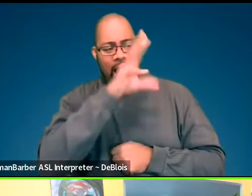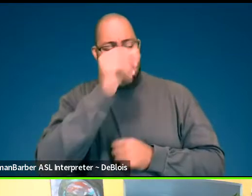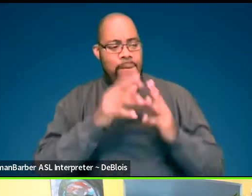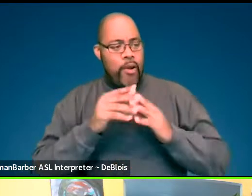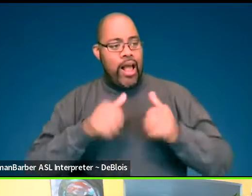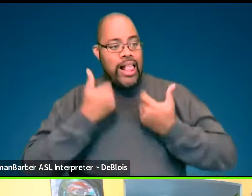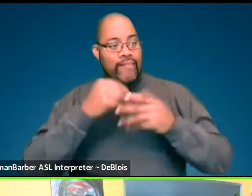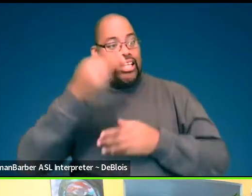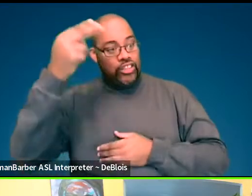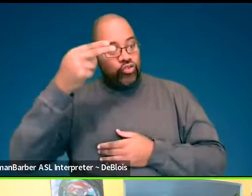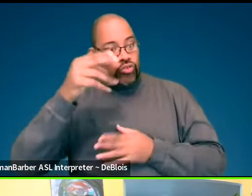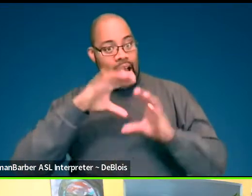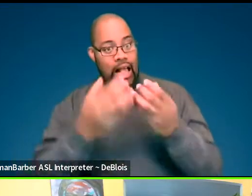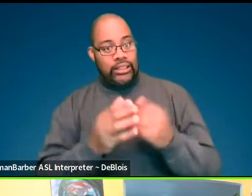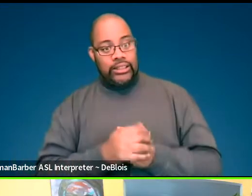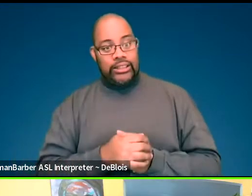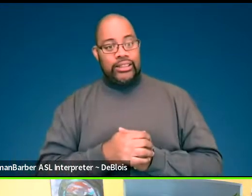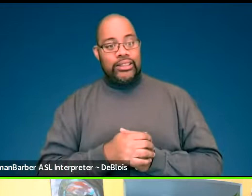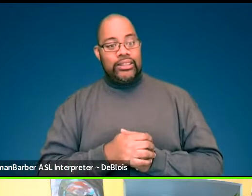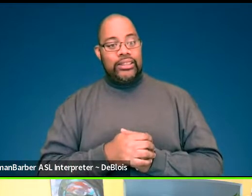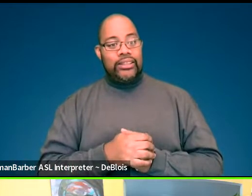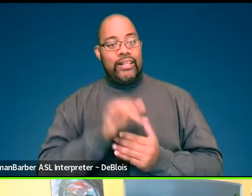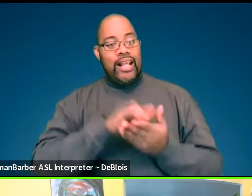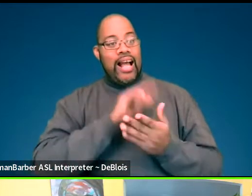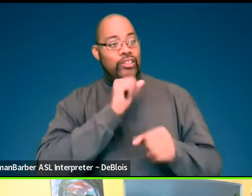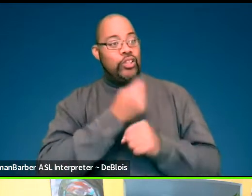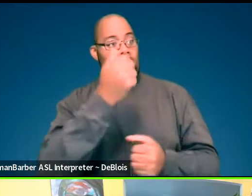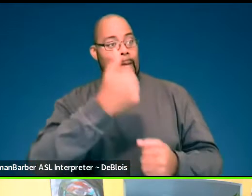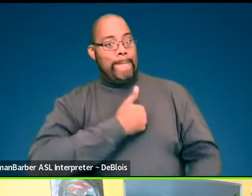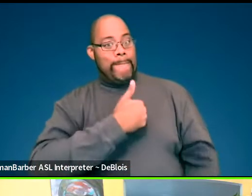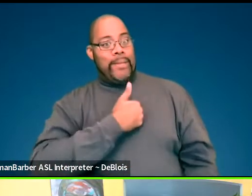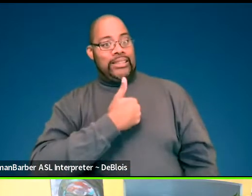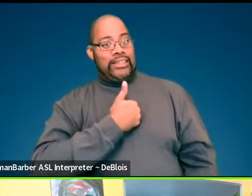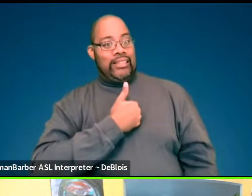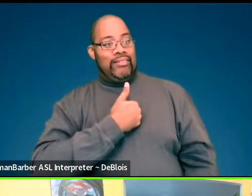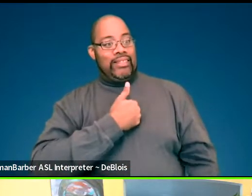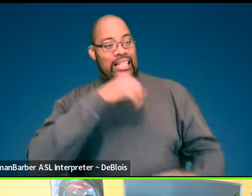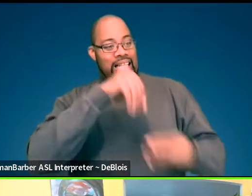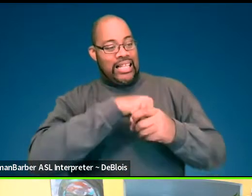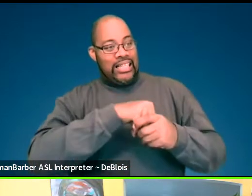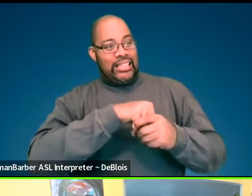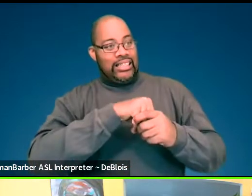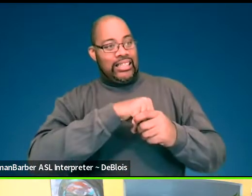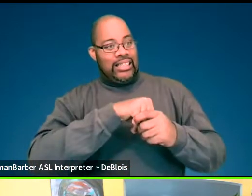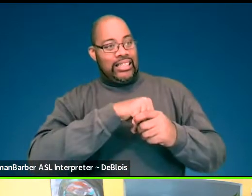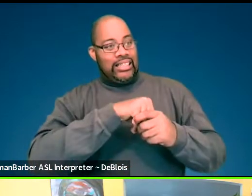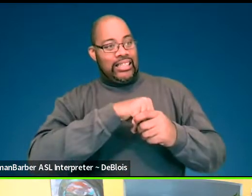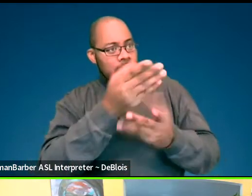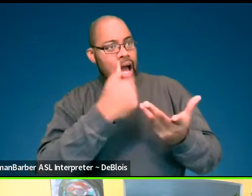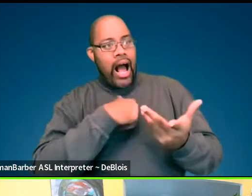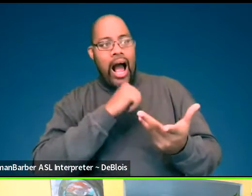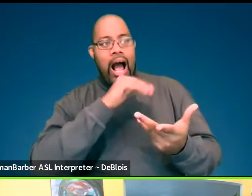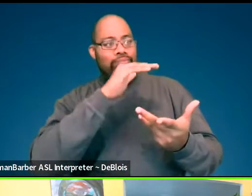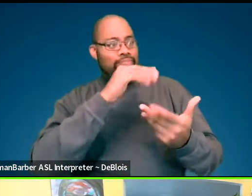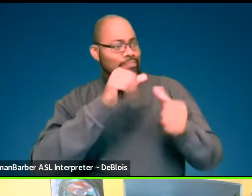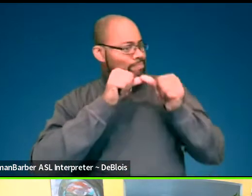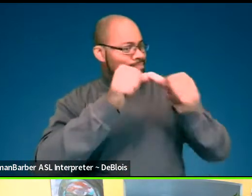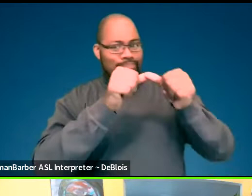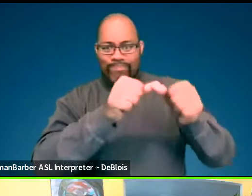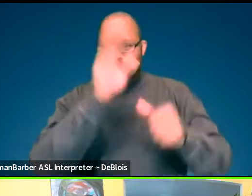and history class, where I actually saw myself in the field and discipline, and I haven't looked back